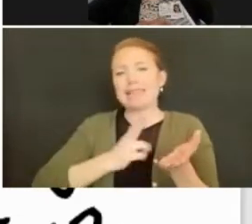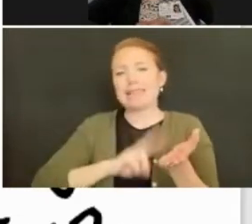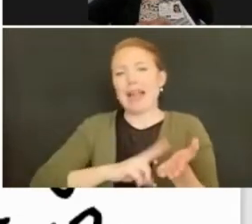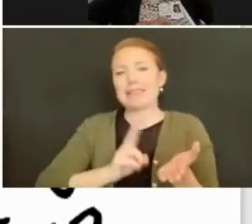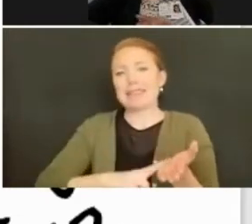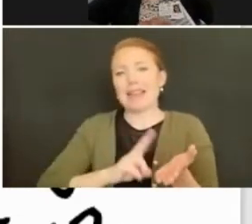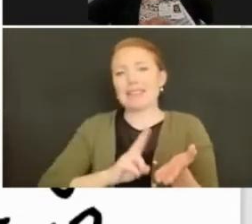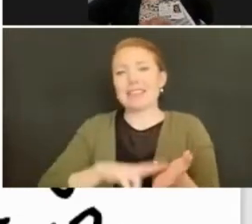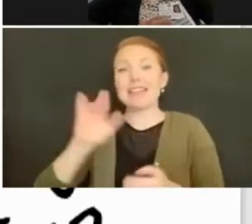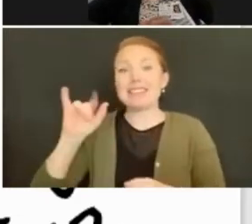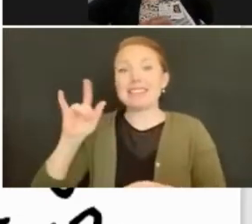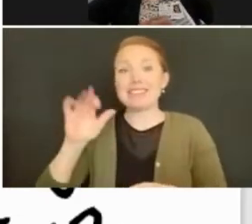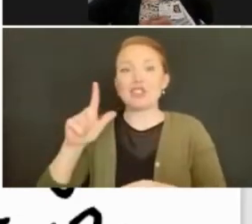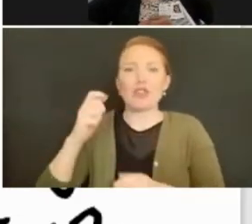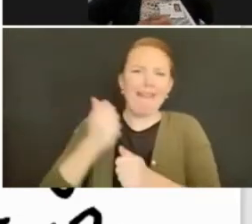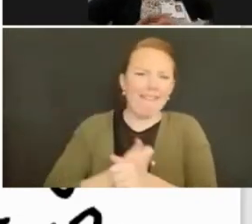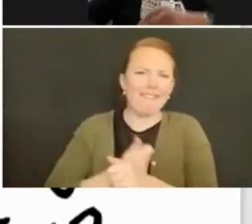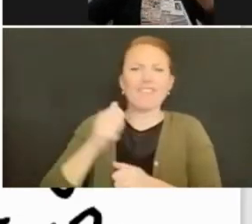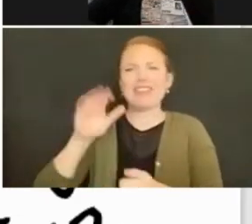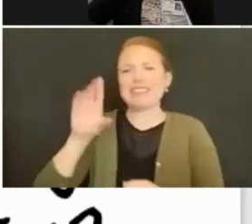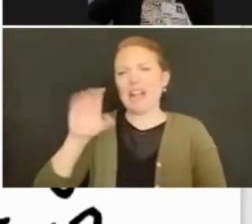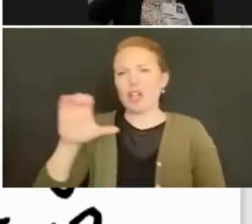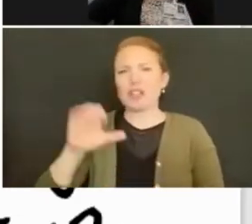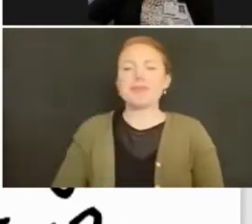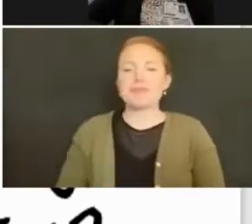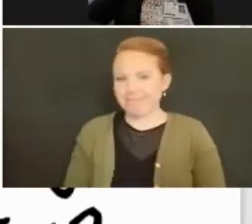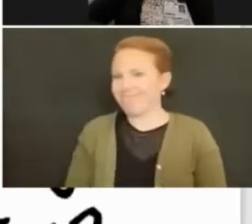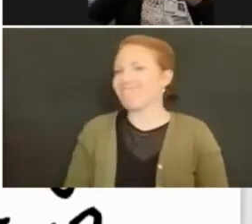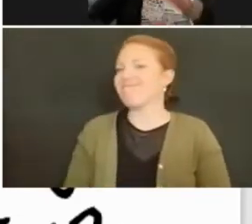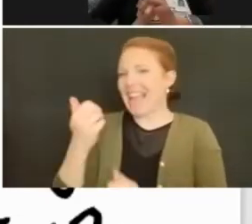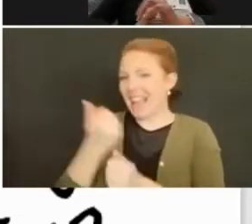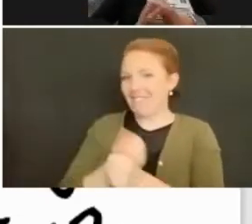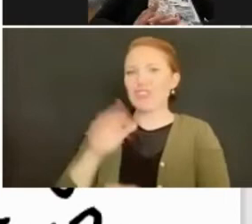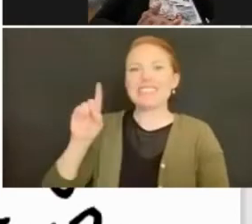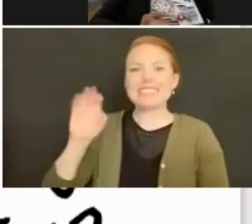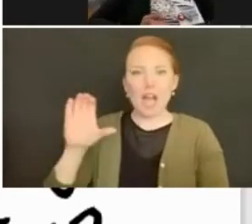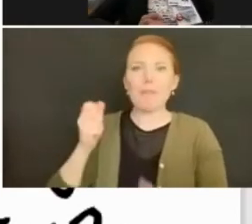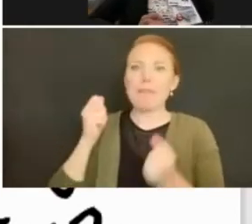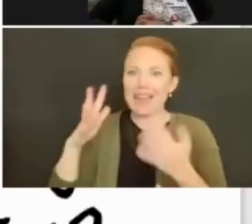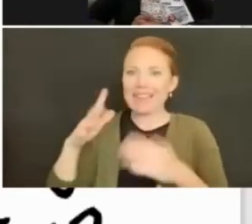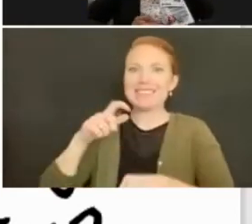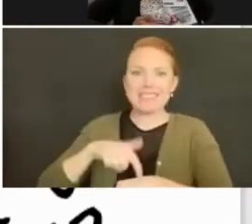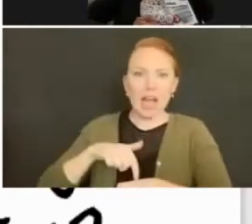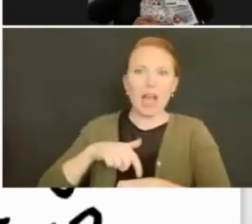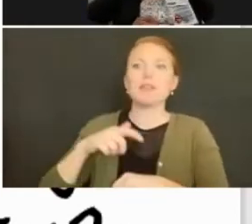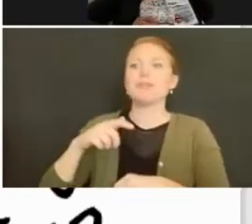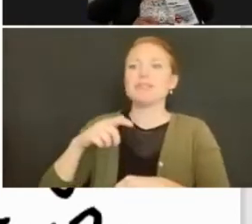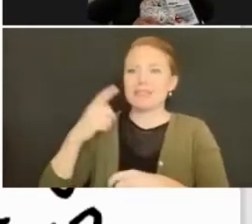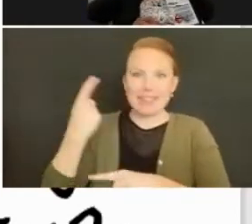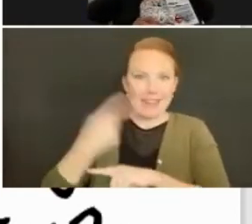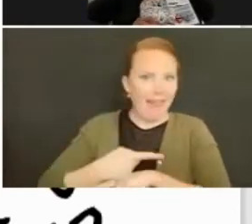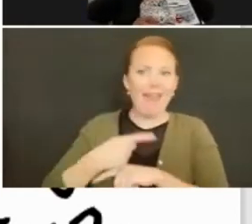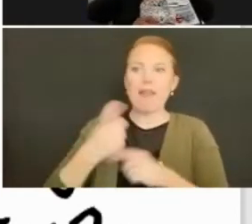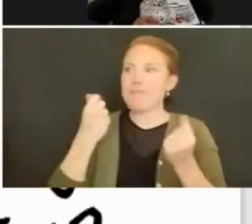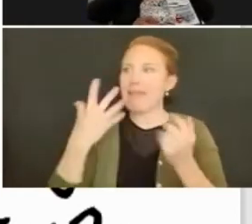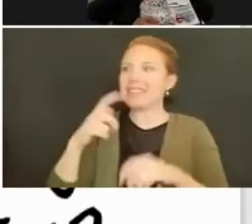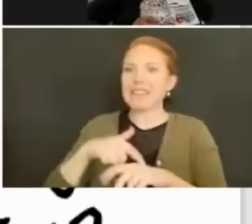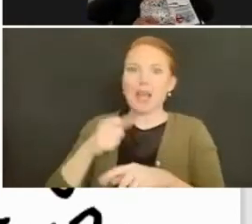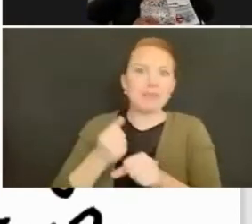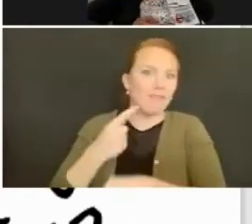initial every single document. Every single document, so multiple times a day, thousands of times a year. And so I